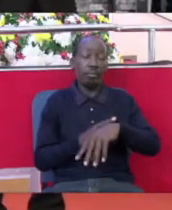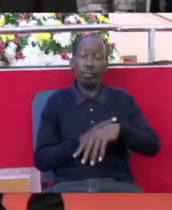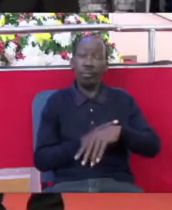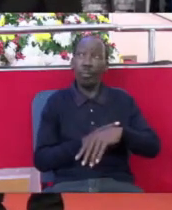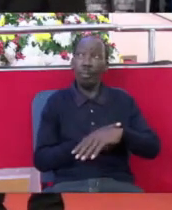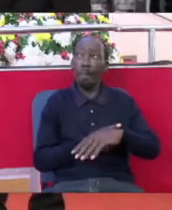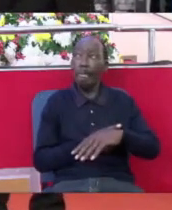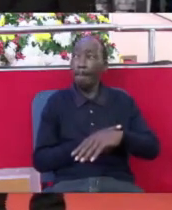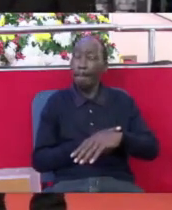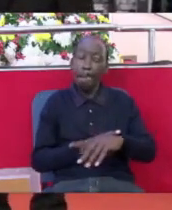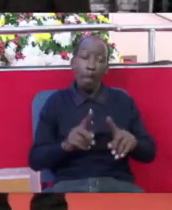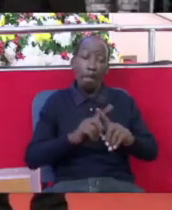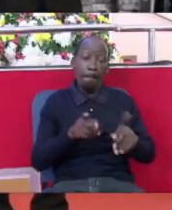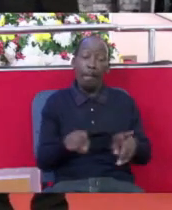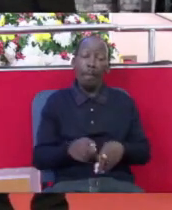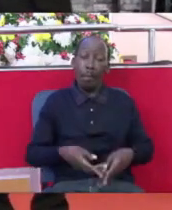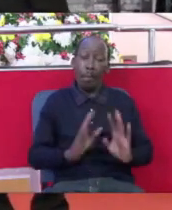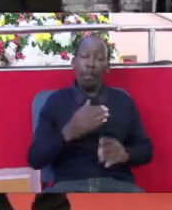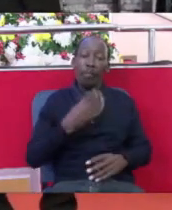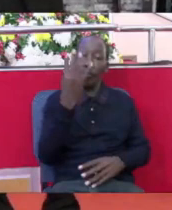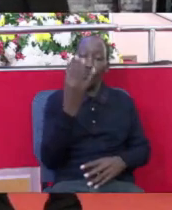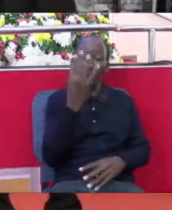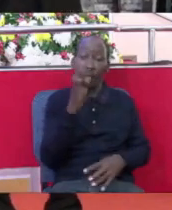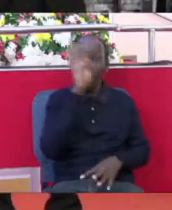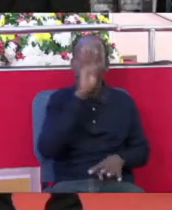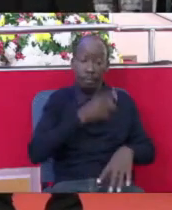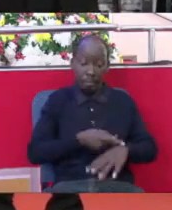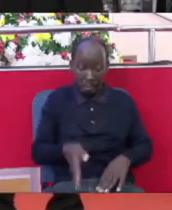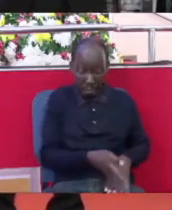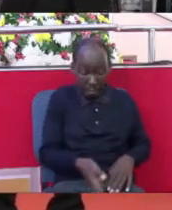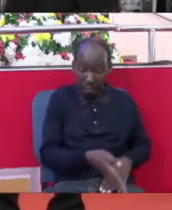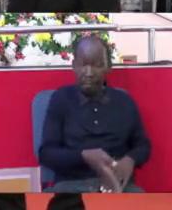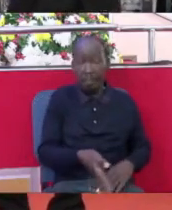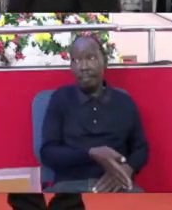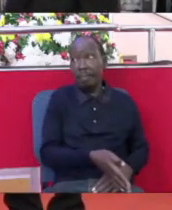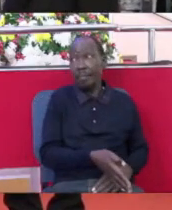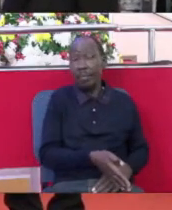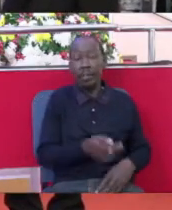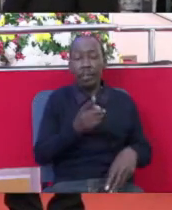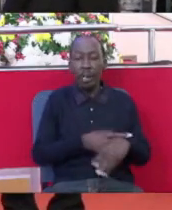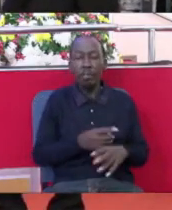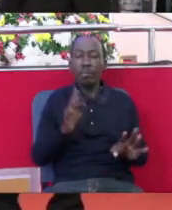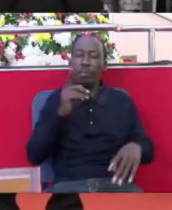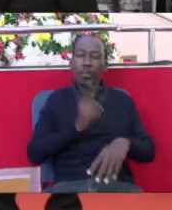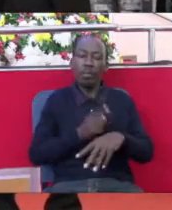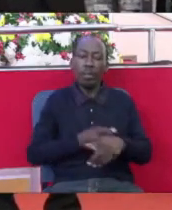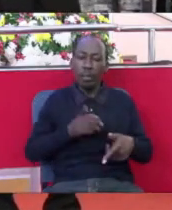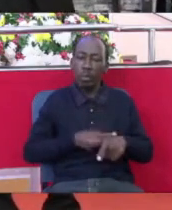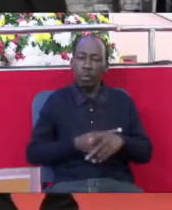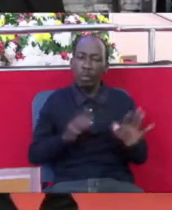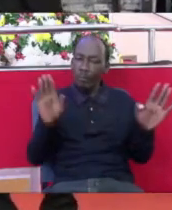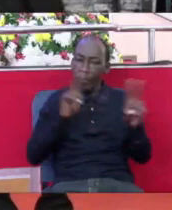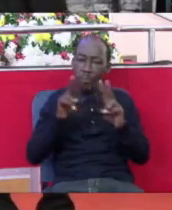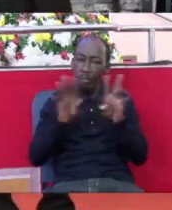ambao haujatarajia. Like the way he came at that fourth watch of the night. Hapo alikuwa anakuja katika hiyo masaa ya usiku. When it was during that time it's usually too